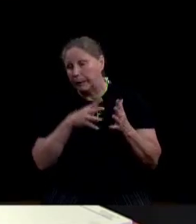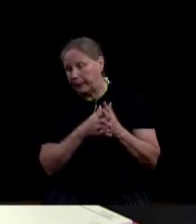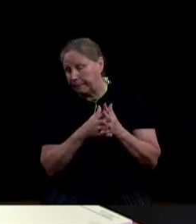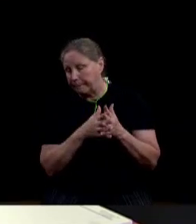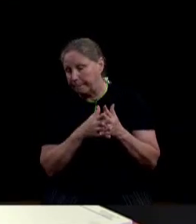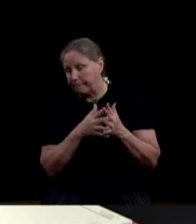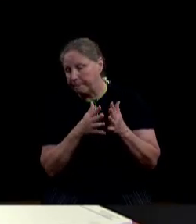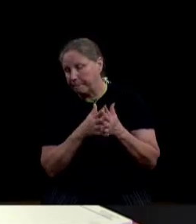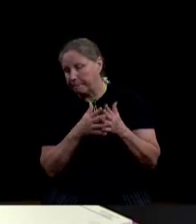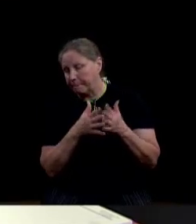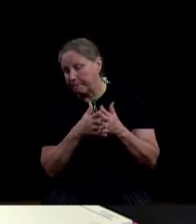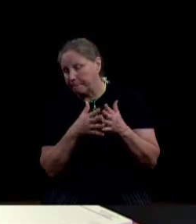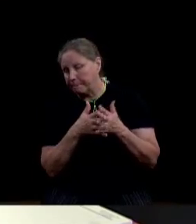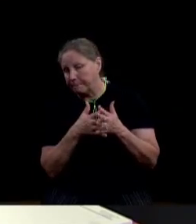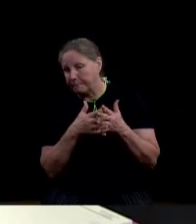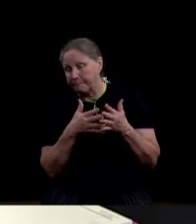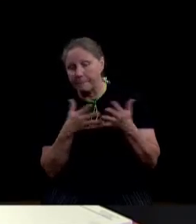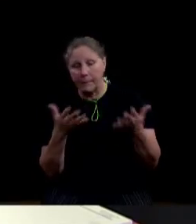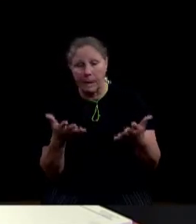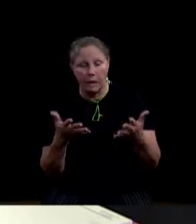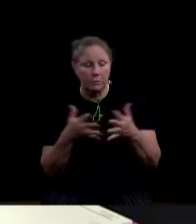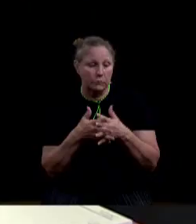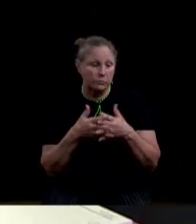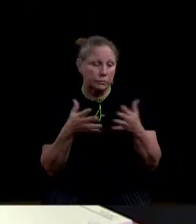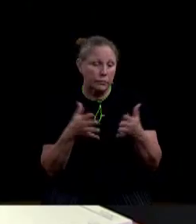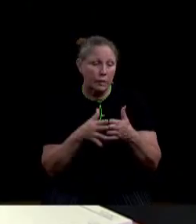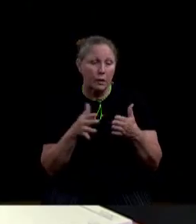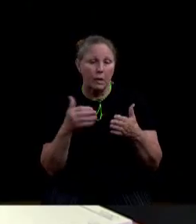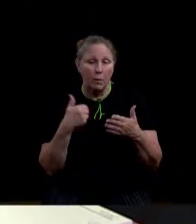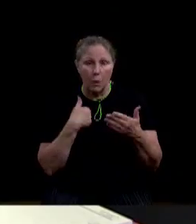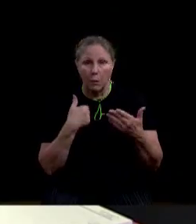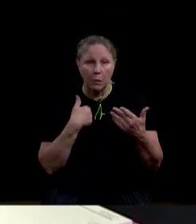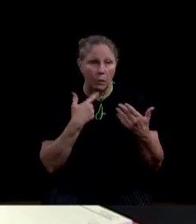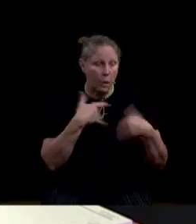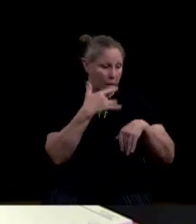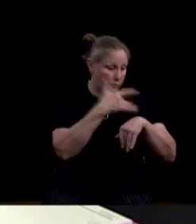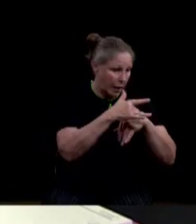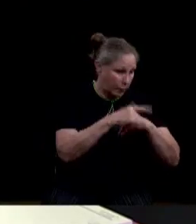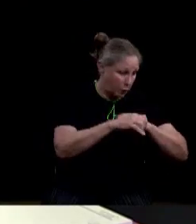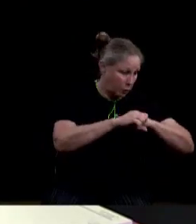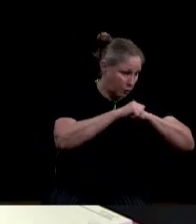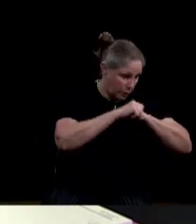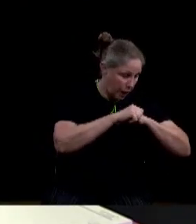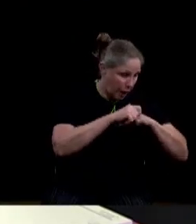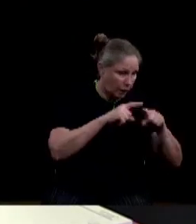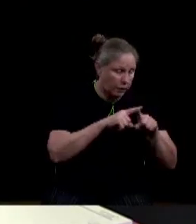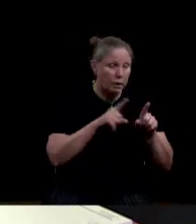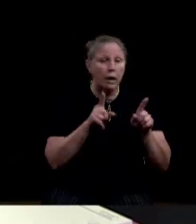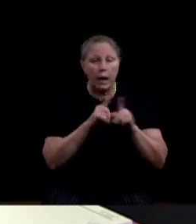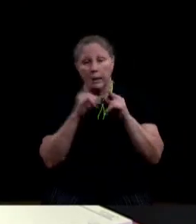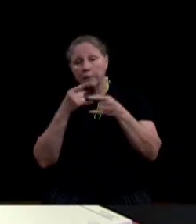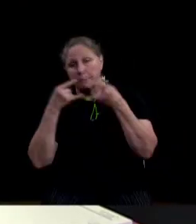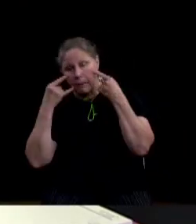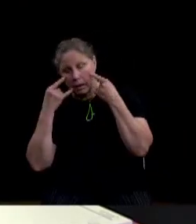that we have available, and wearing masks would certainly be one of those.